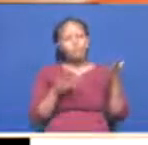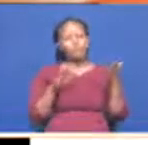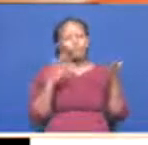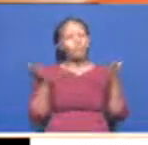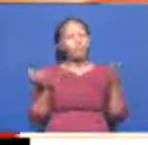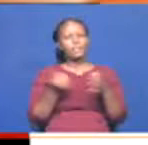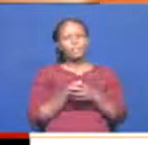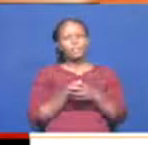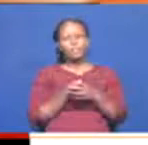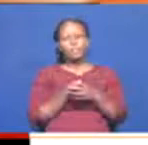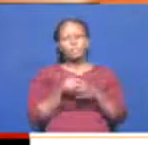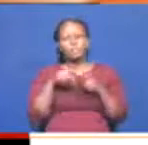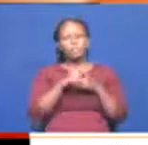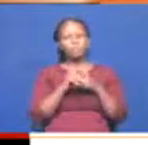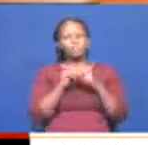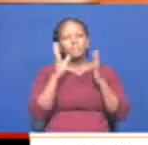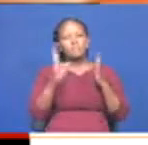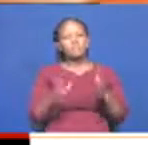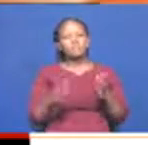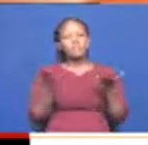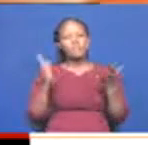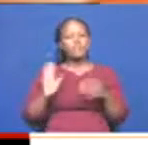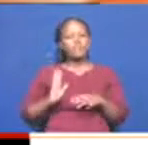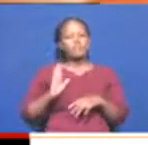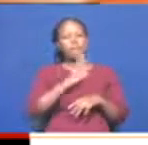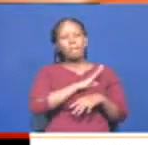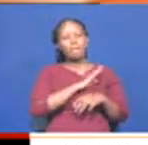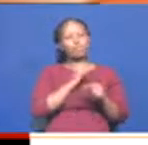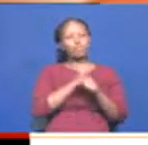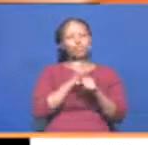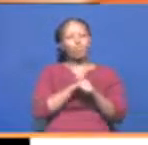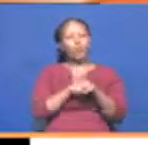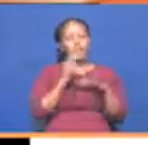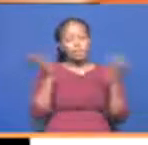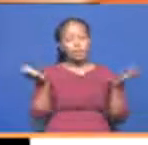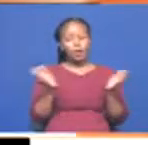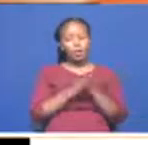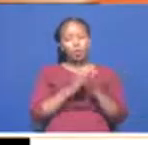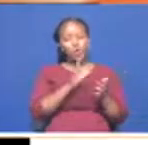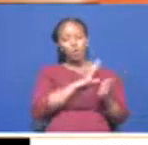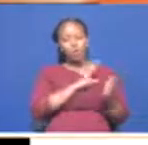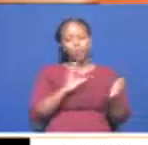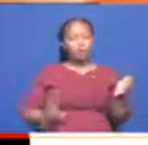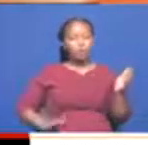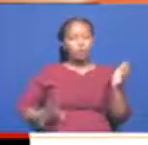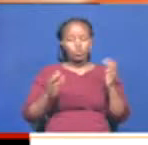is the engineer's body working with the Commission of University Education